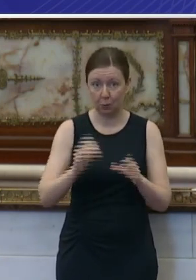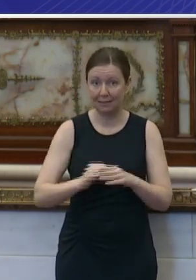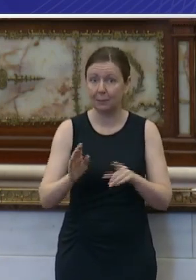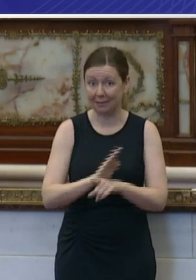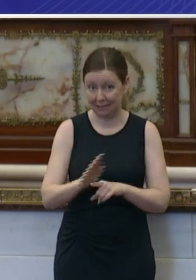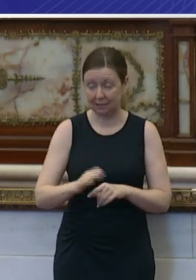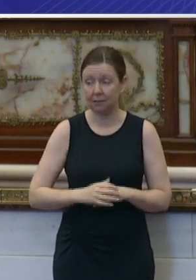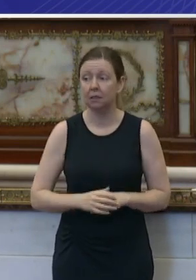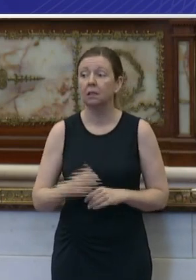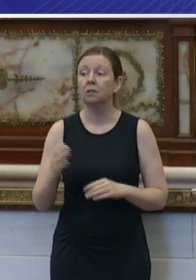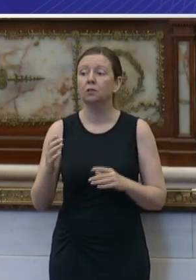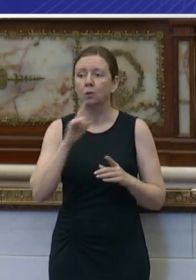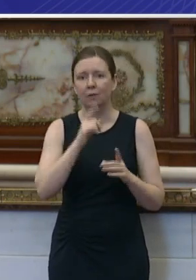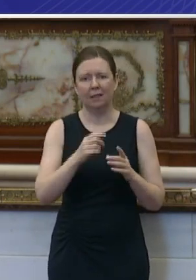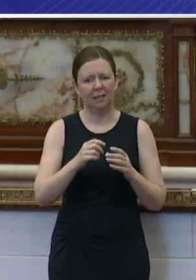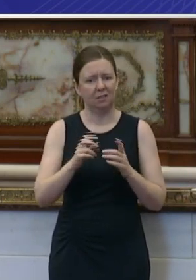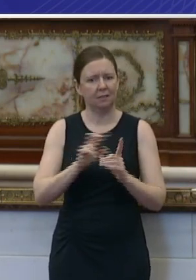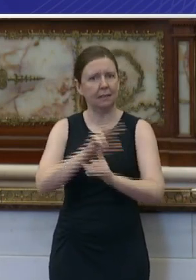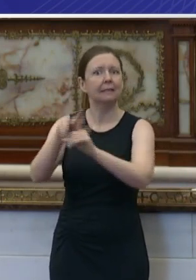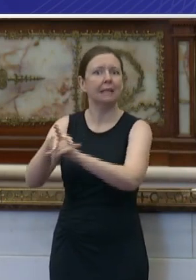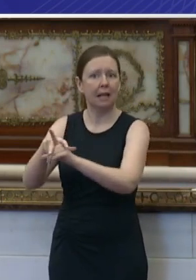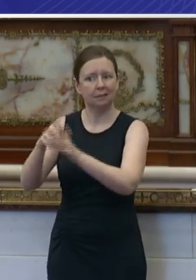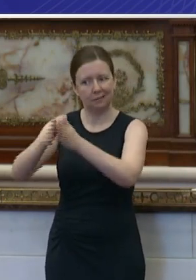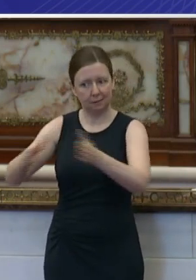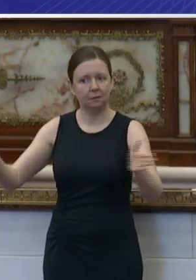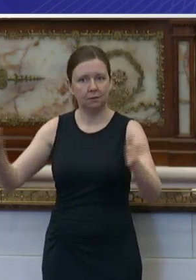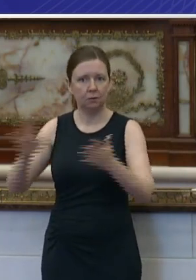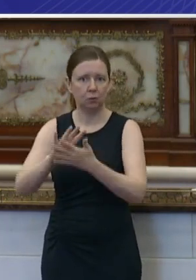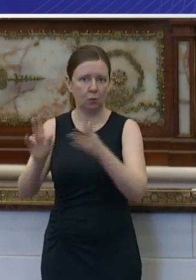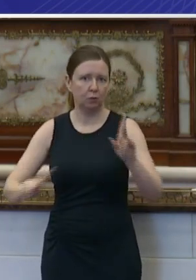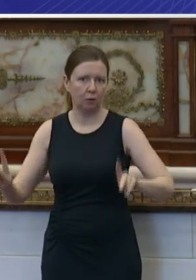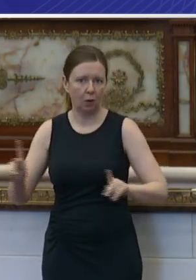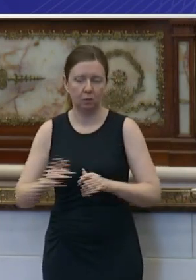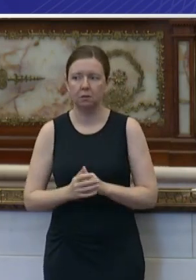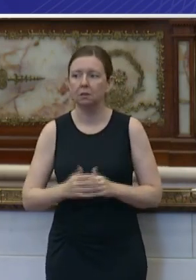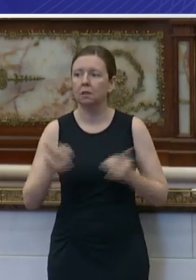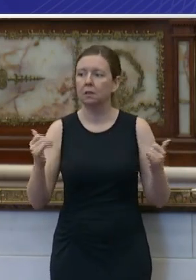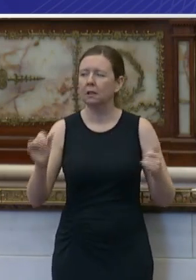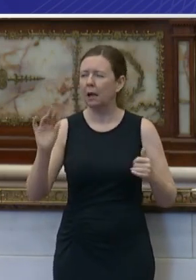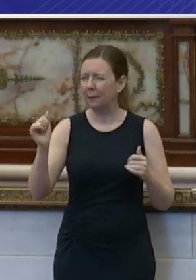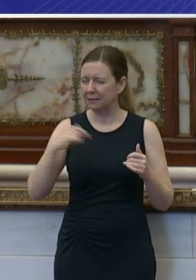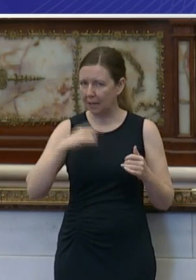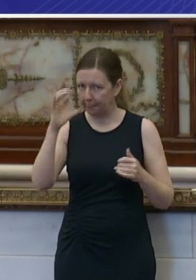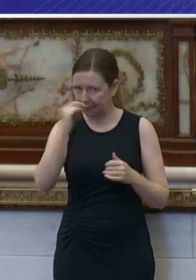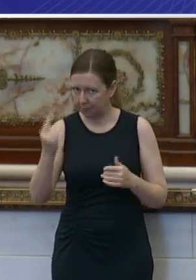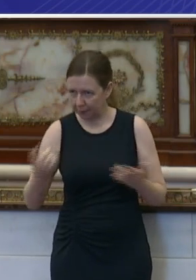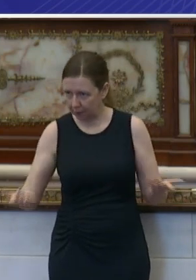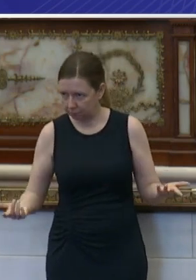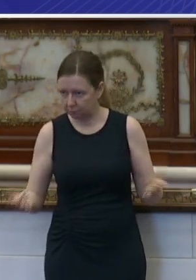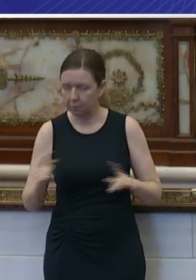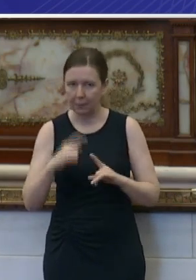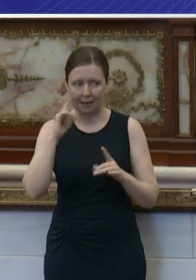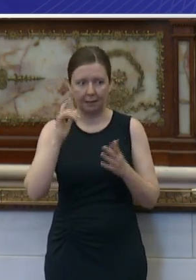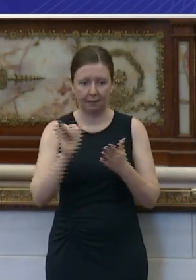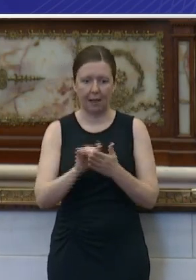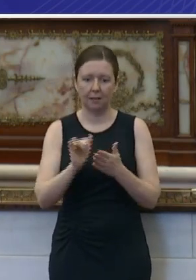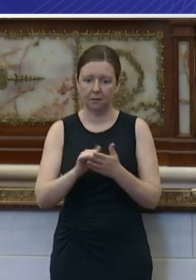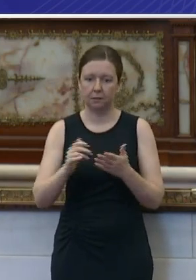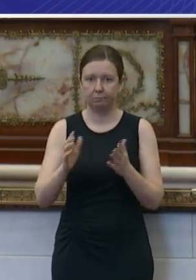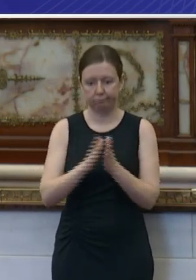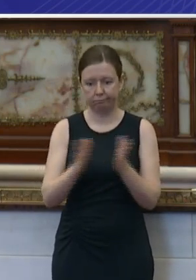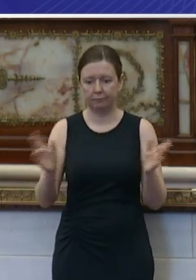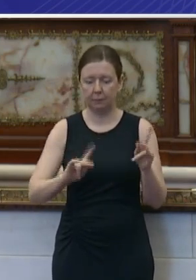business. So it extends it to those folks. Now, Amanda, if there's anything I missed, I wanted to mention, but I think that's the